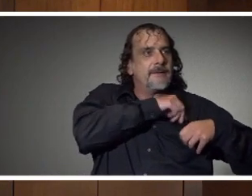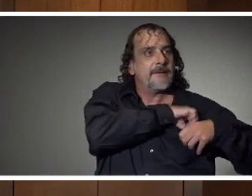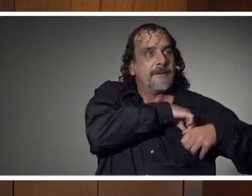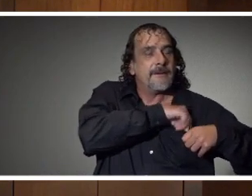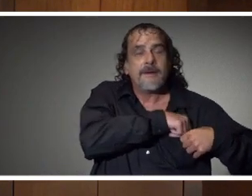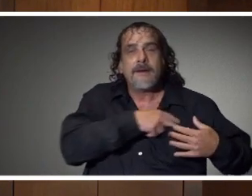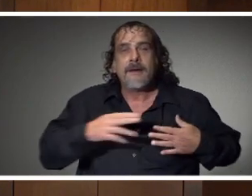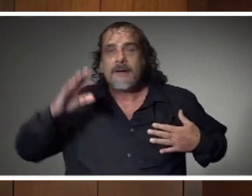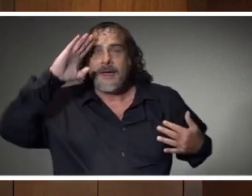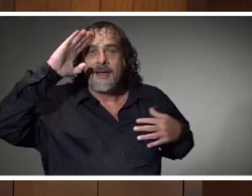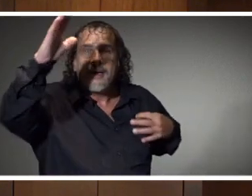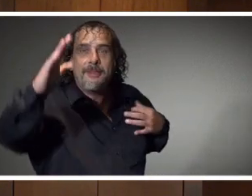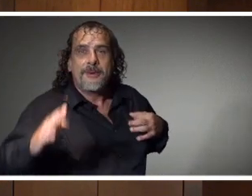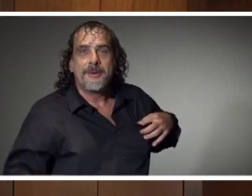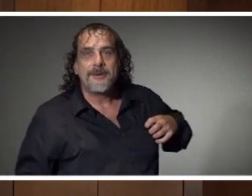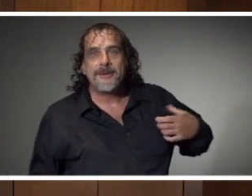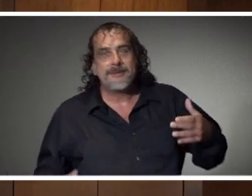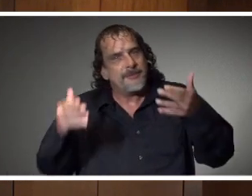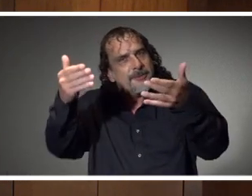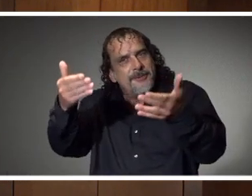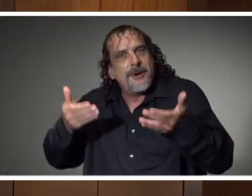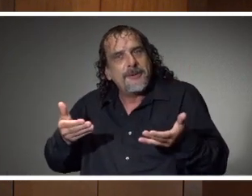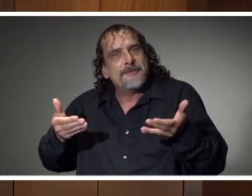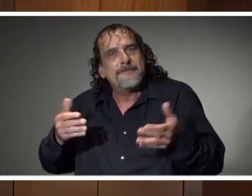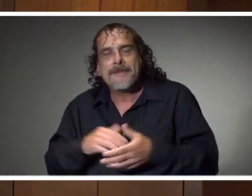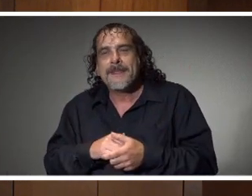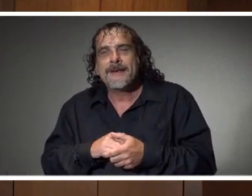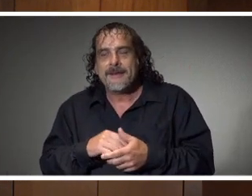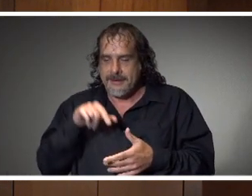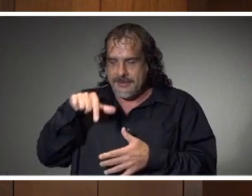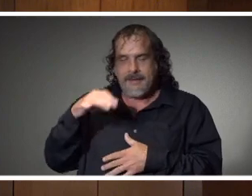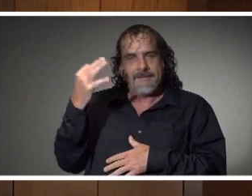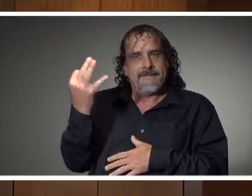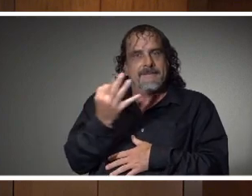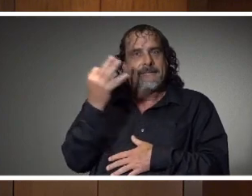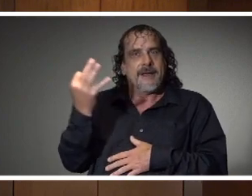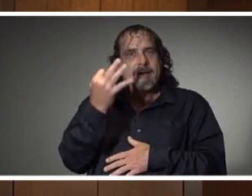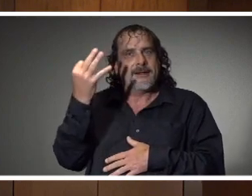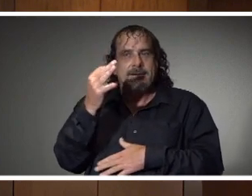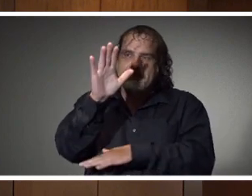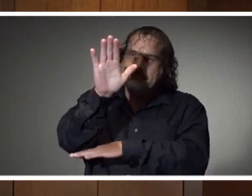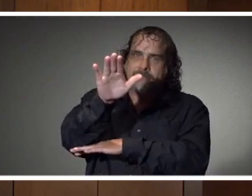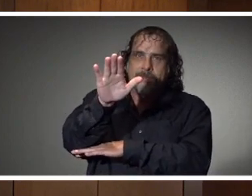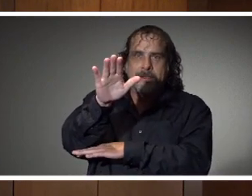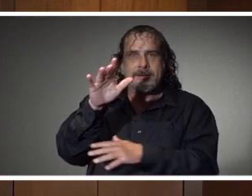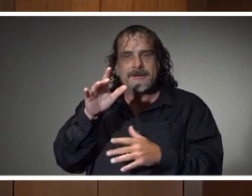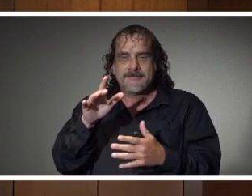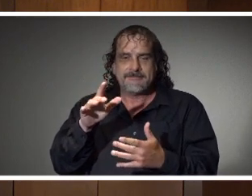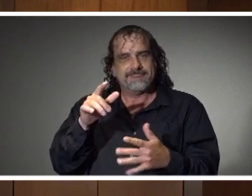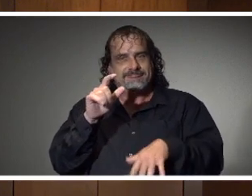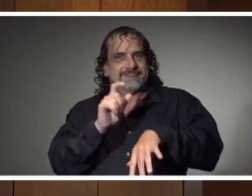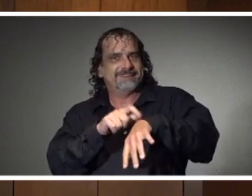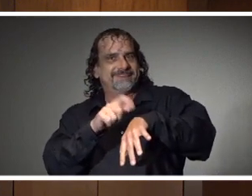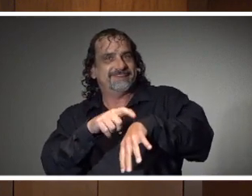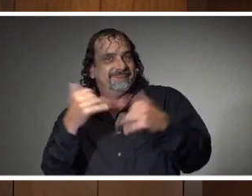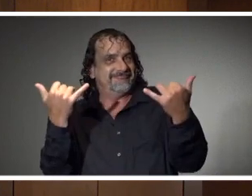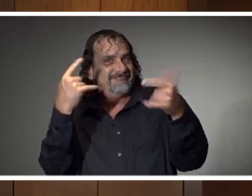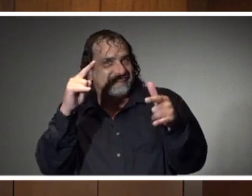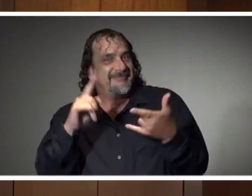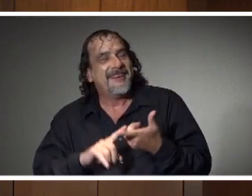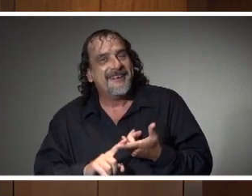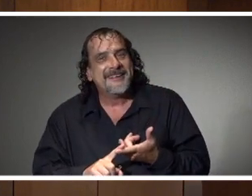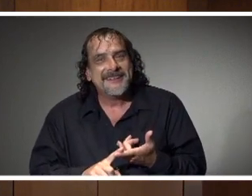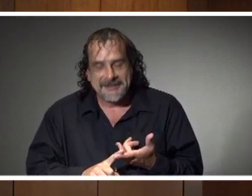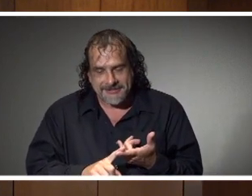Hello. Welcome to this Friday afternoon edition. We appreciate